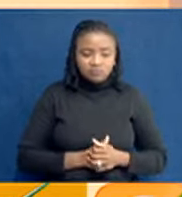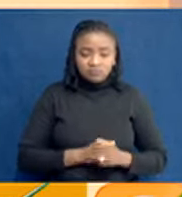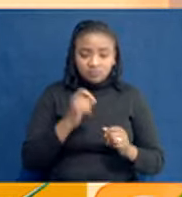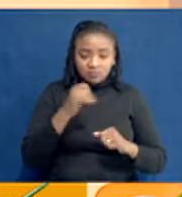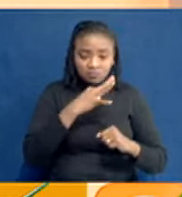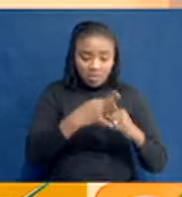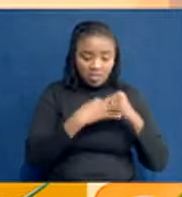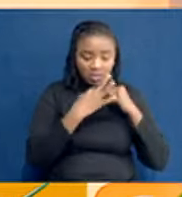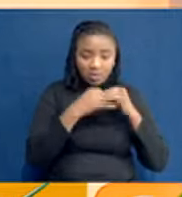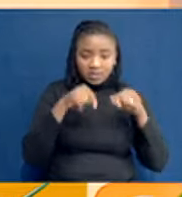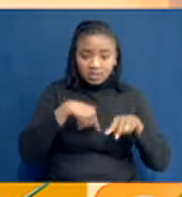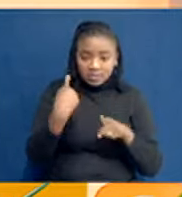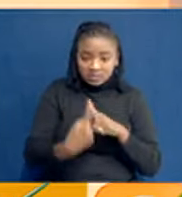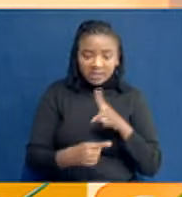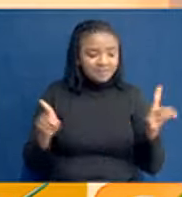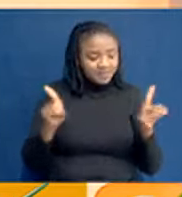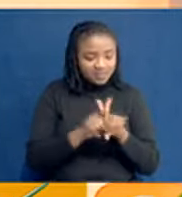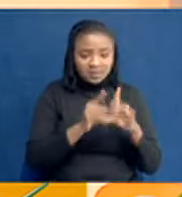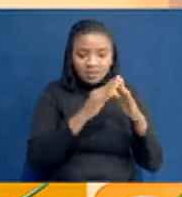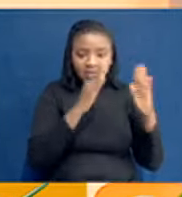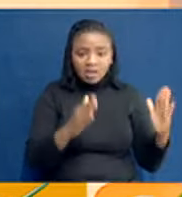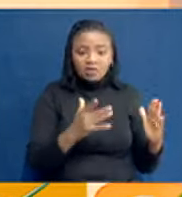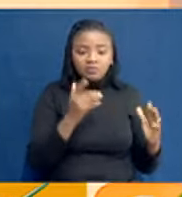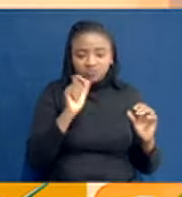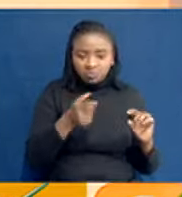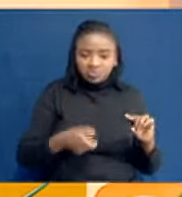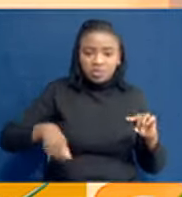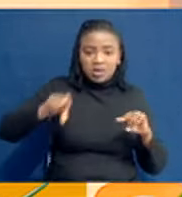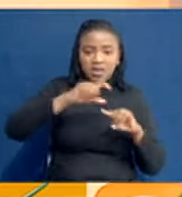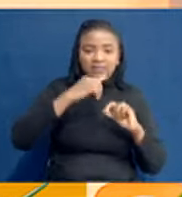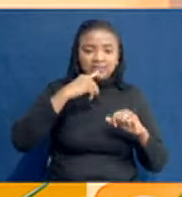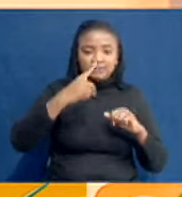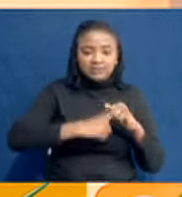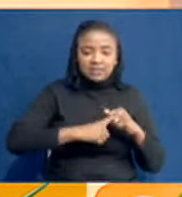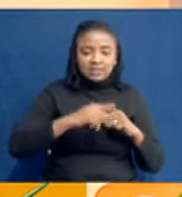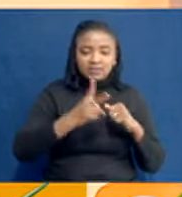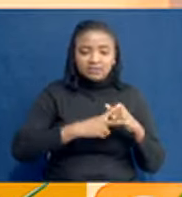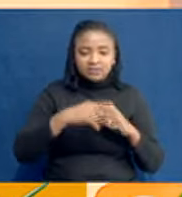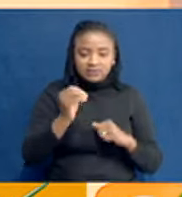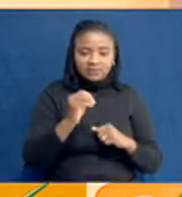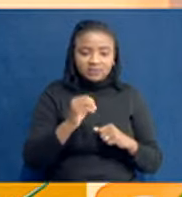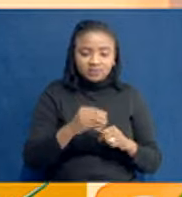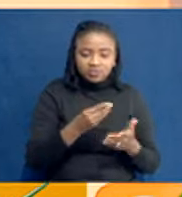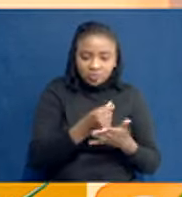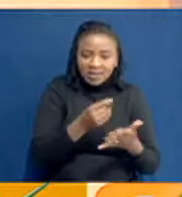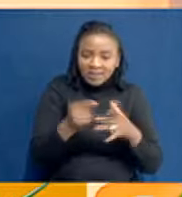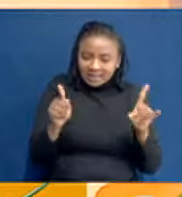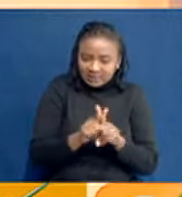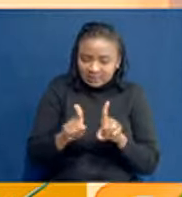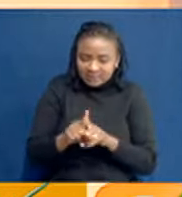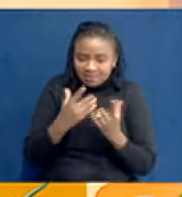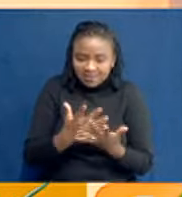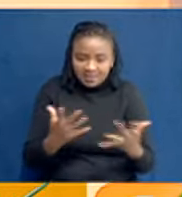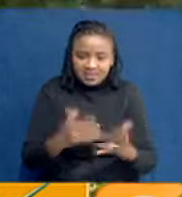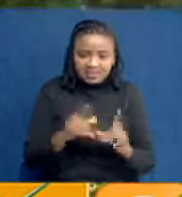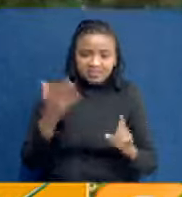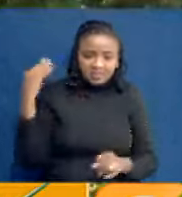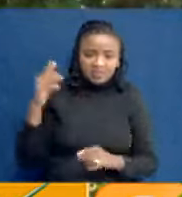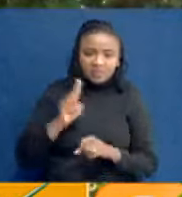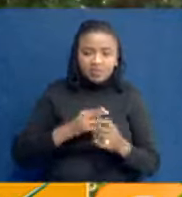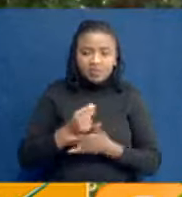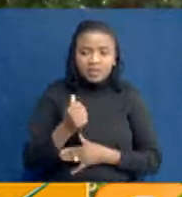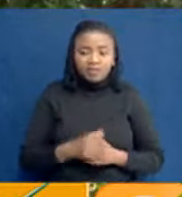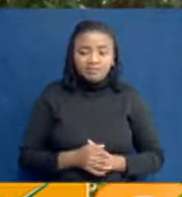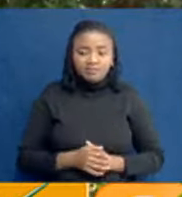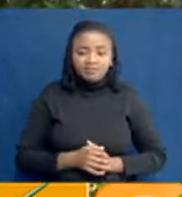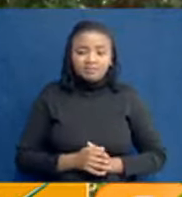year, the same household would spend an extra 670 shillings to buy the same basket of goods and services. This